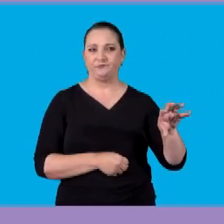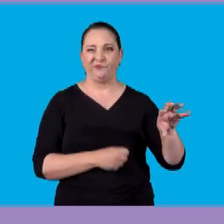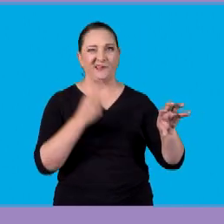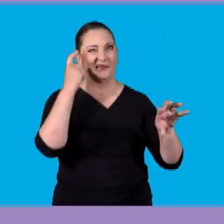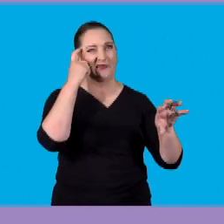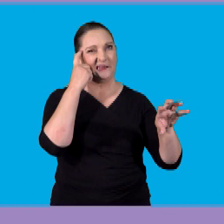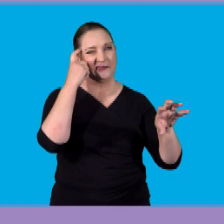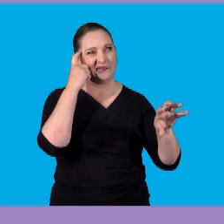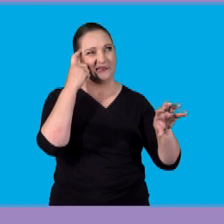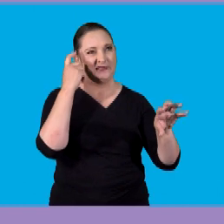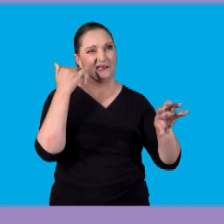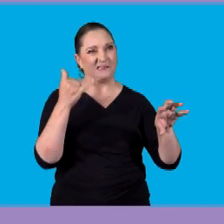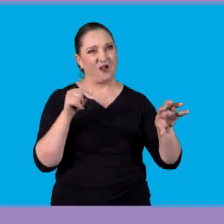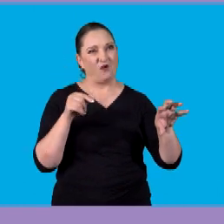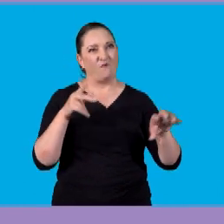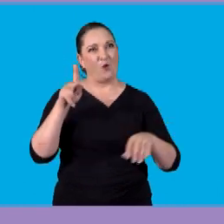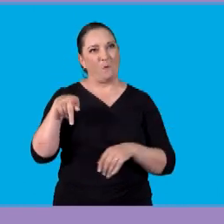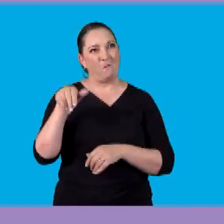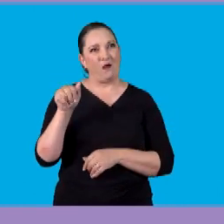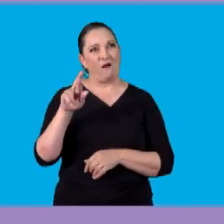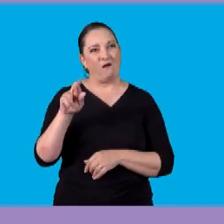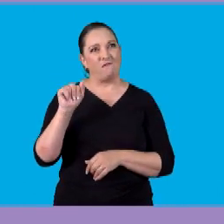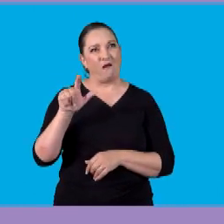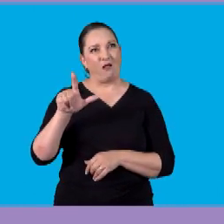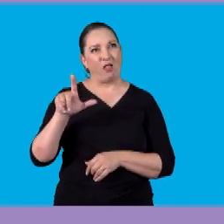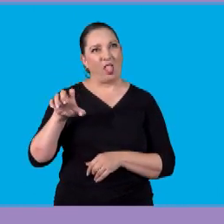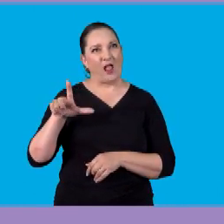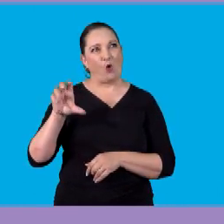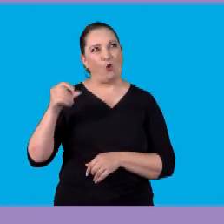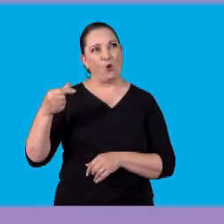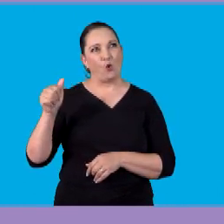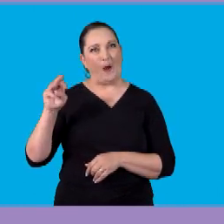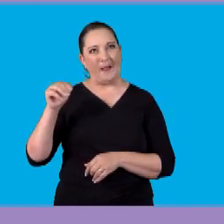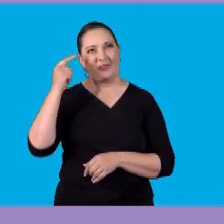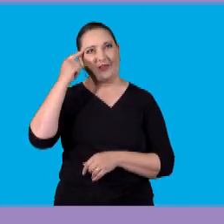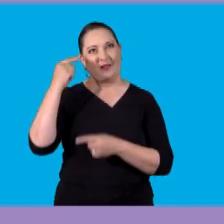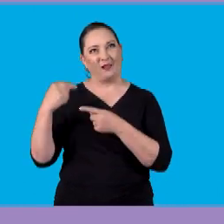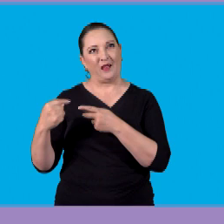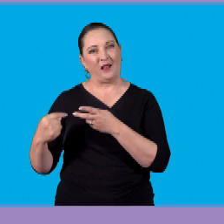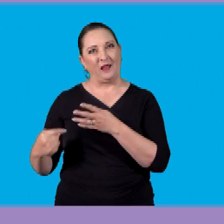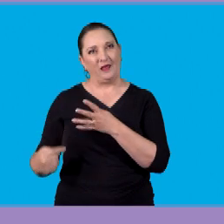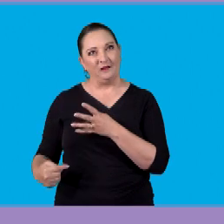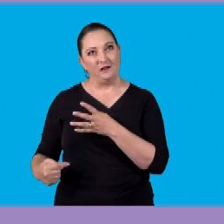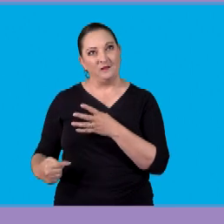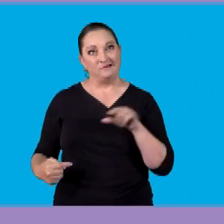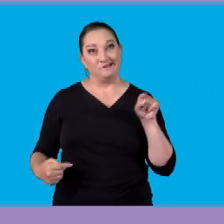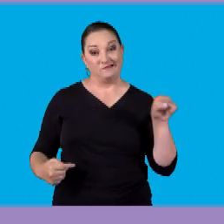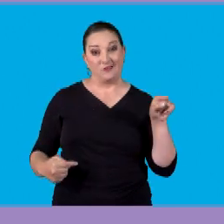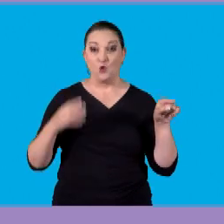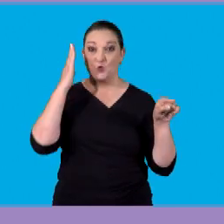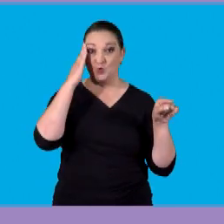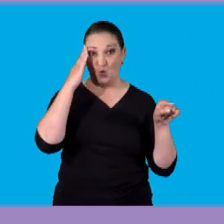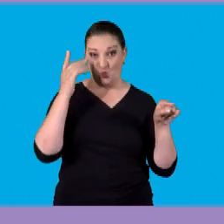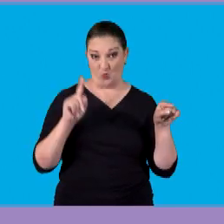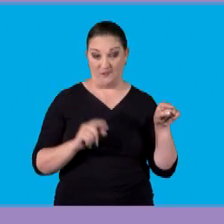think of the properties of a parallelogram, then we know that